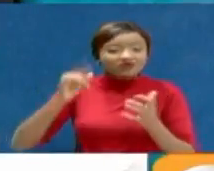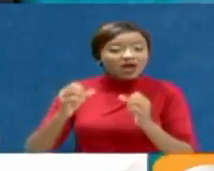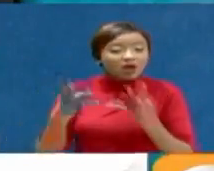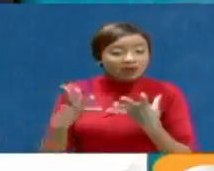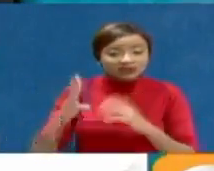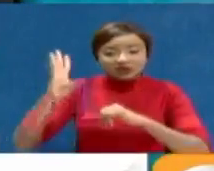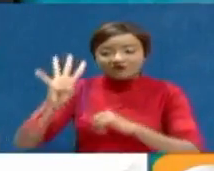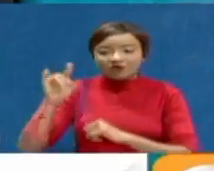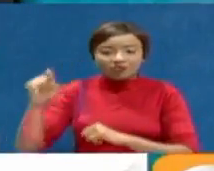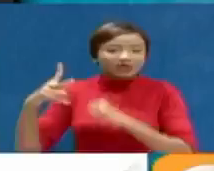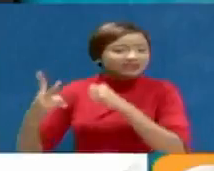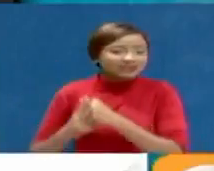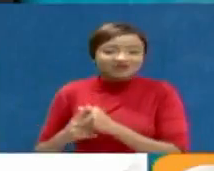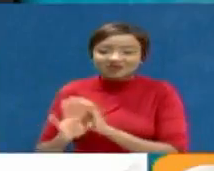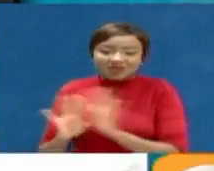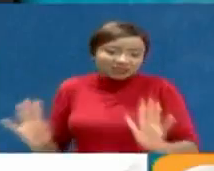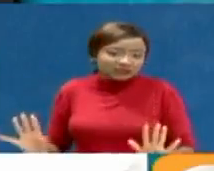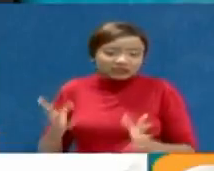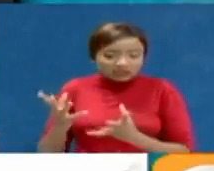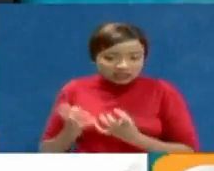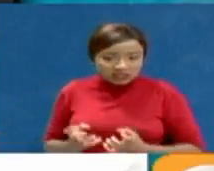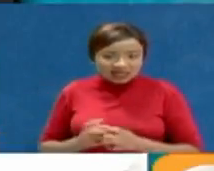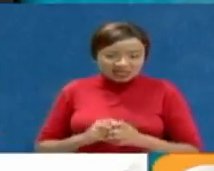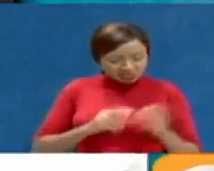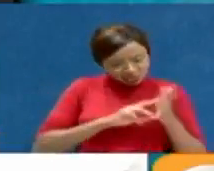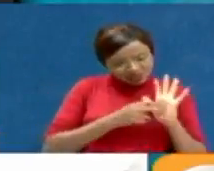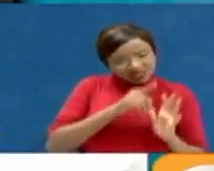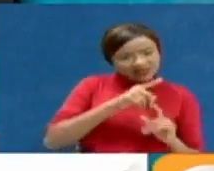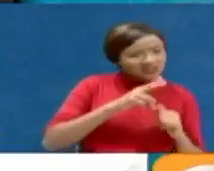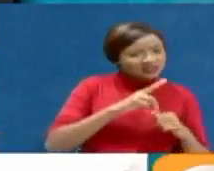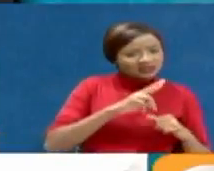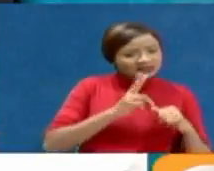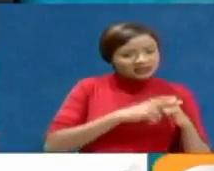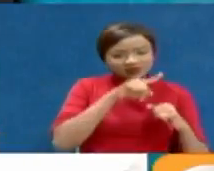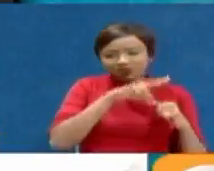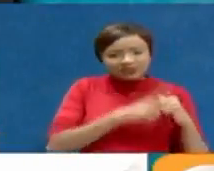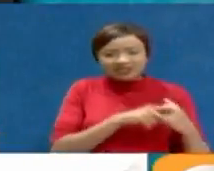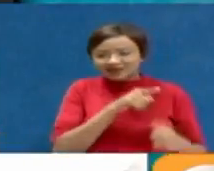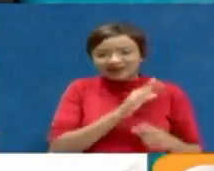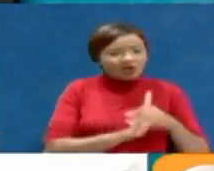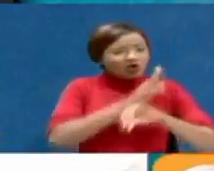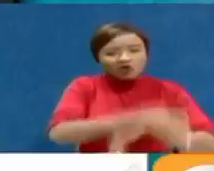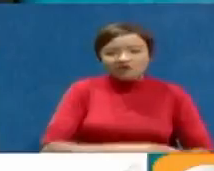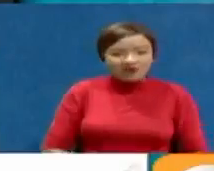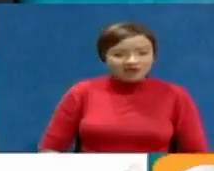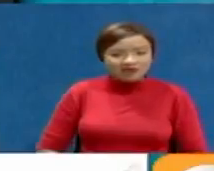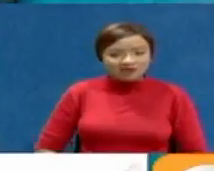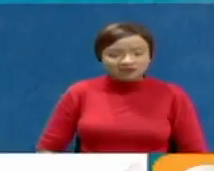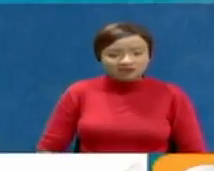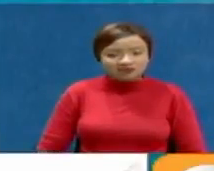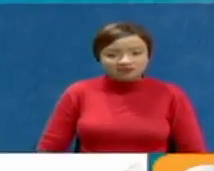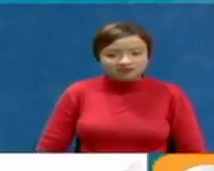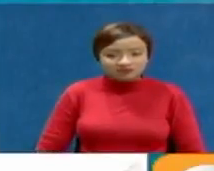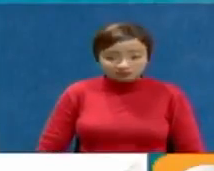4.7 billion shillings should have gone into the procurement, meaning the commitment letters issued by KEMSA exceeded budget by 3 billion